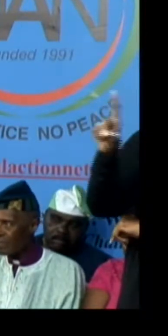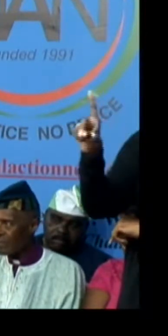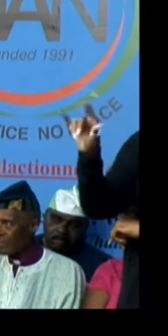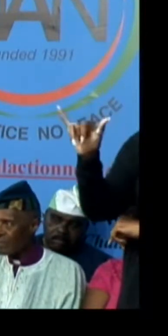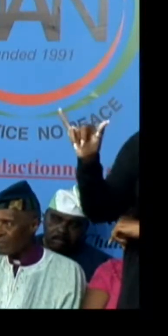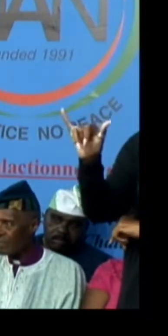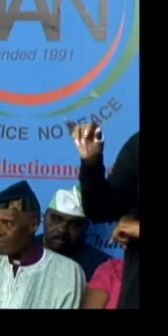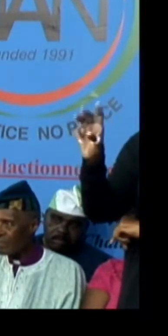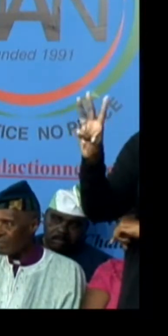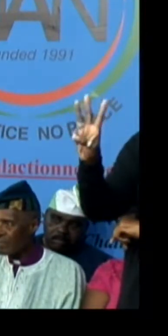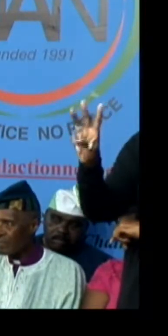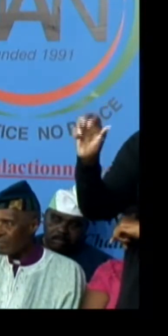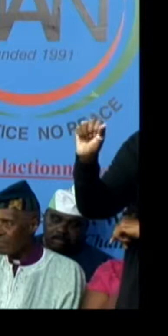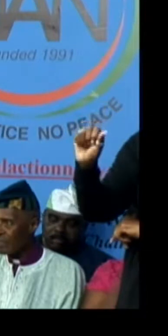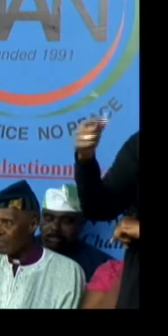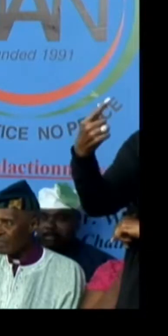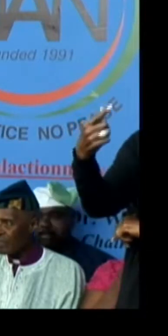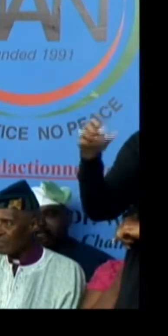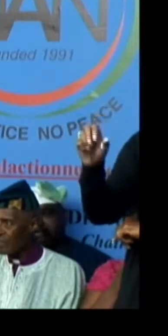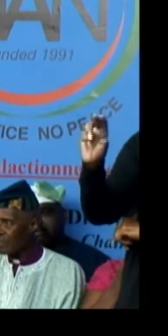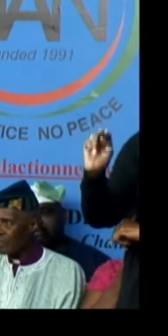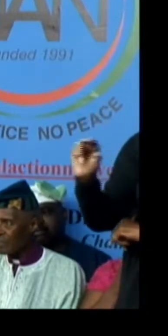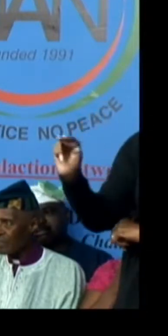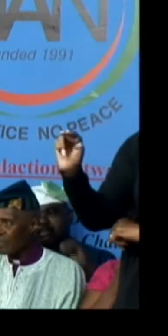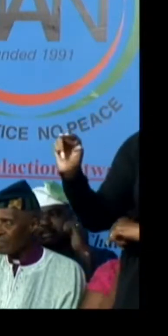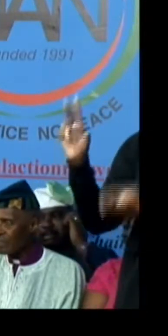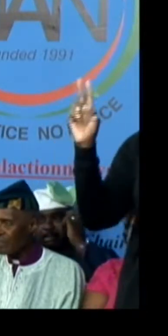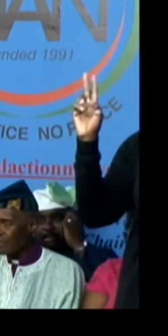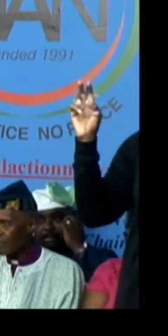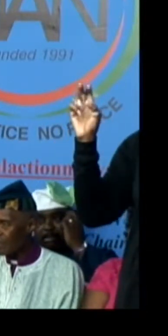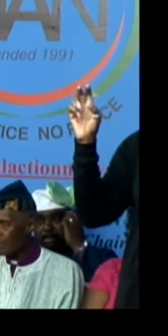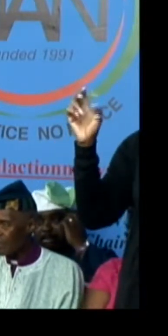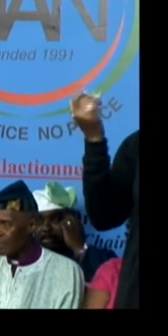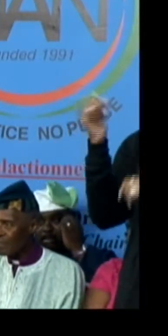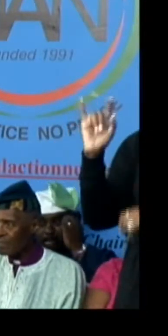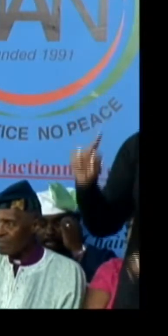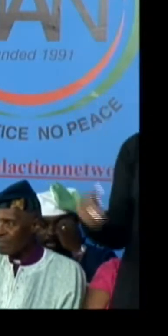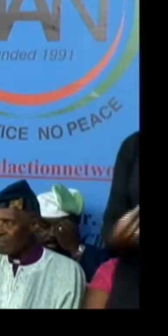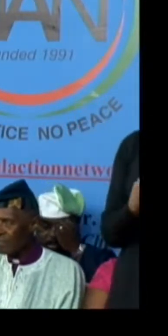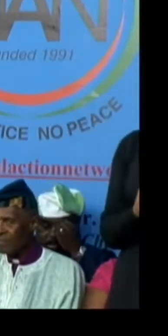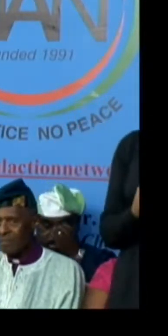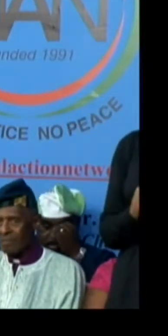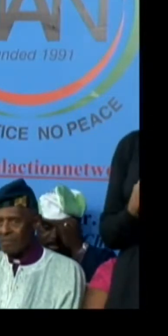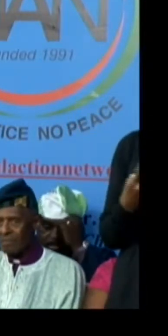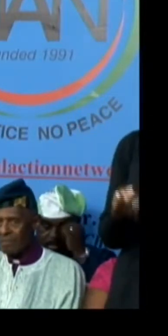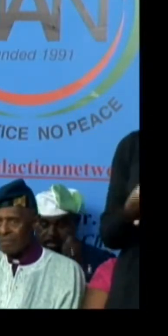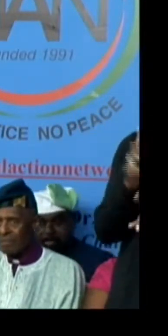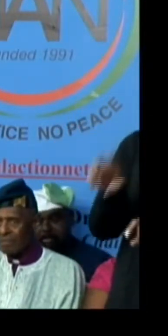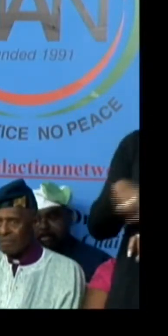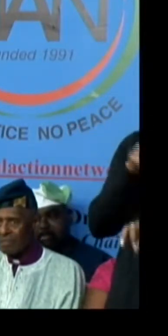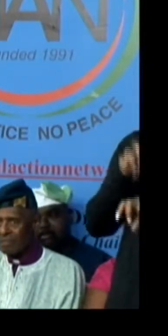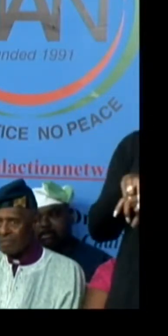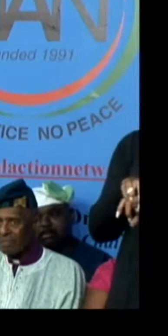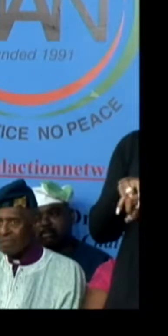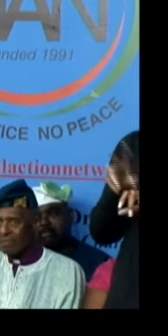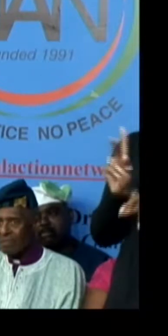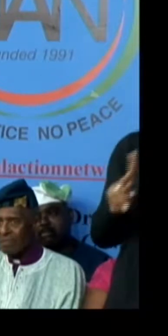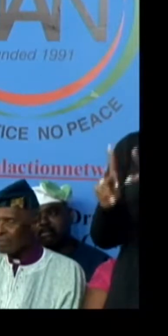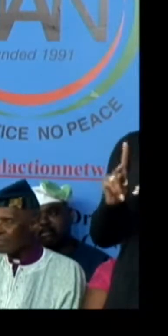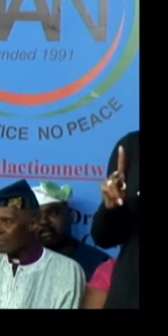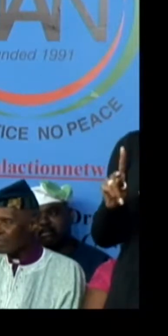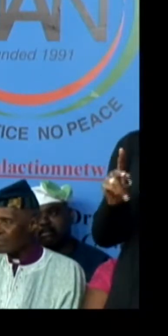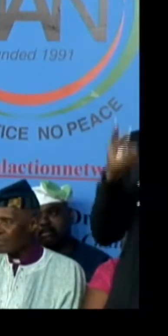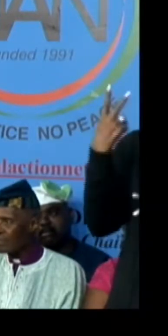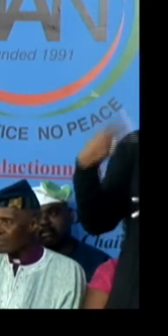vans paddy wagons after Patrick the name, and they would act like all the Irish were drunk and they put them in the car. For